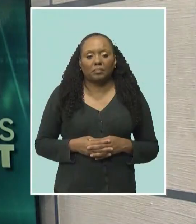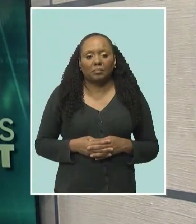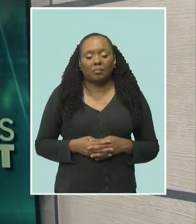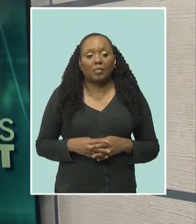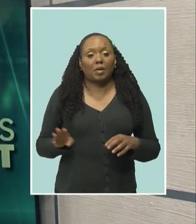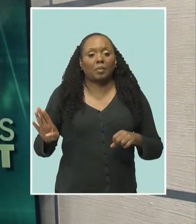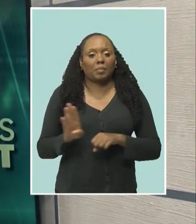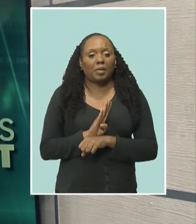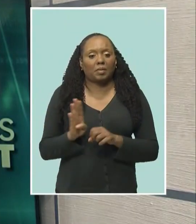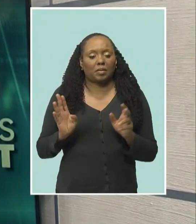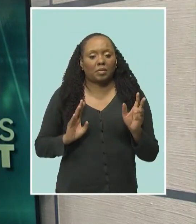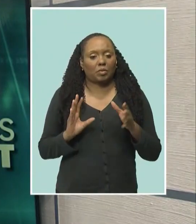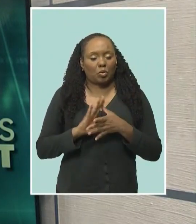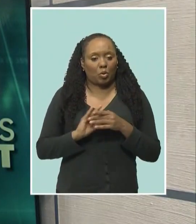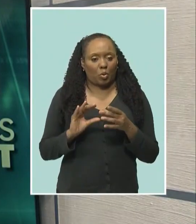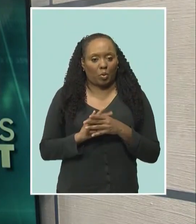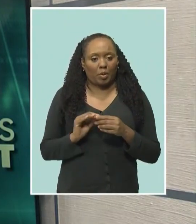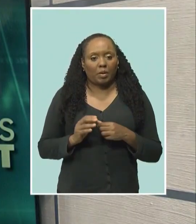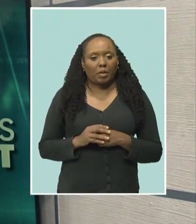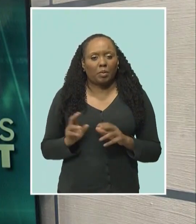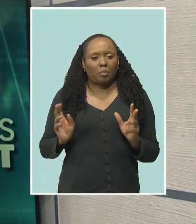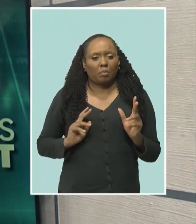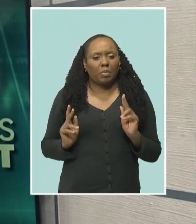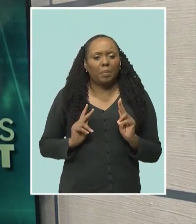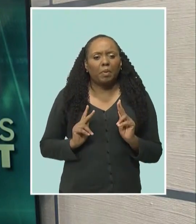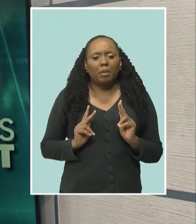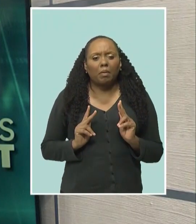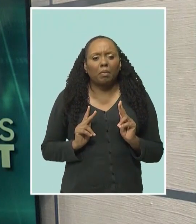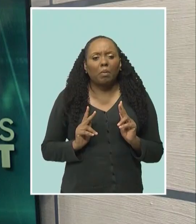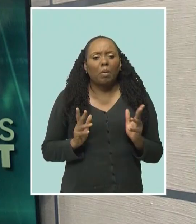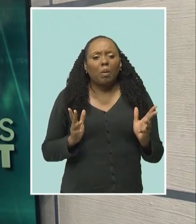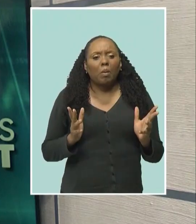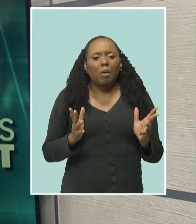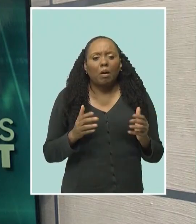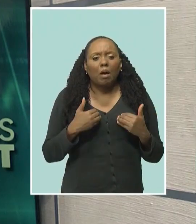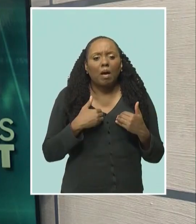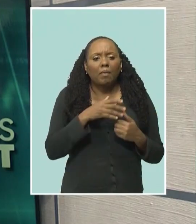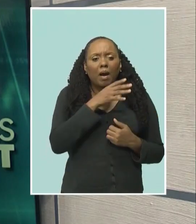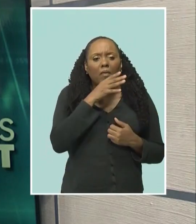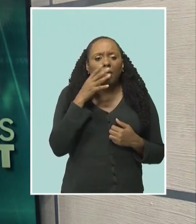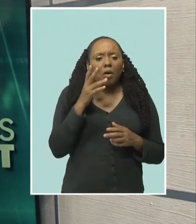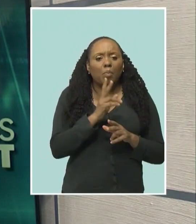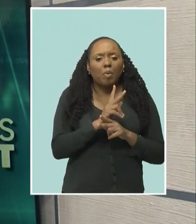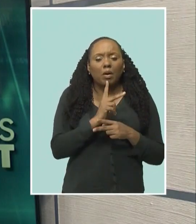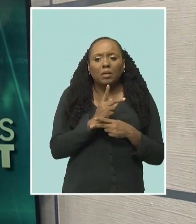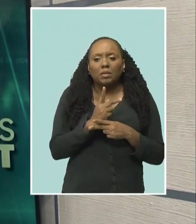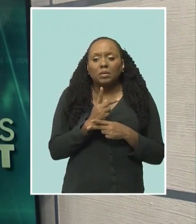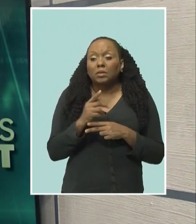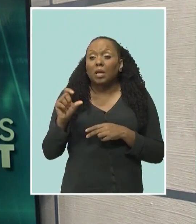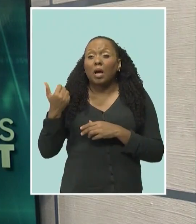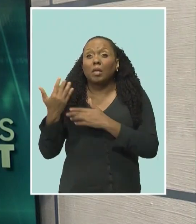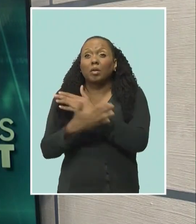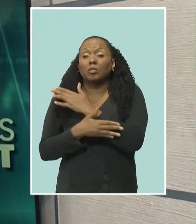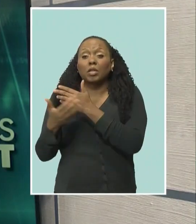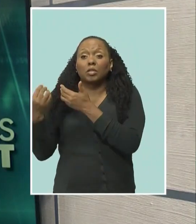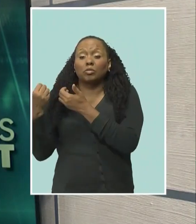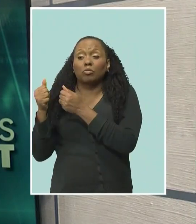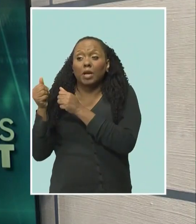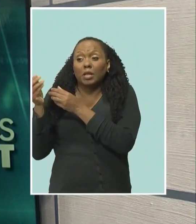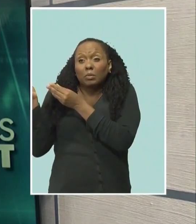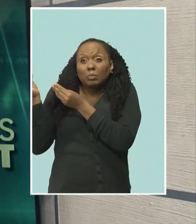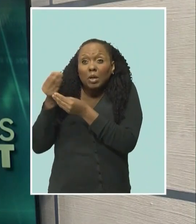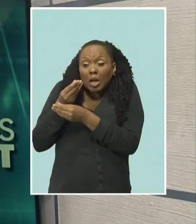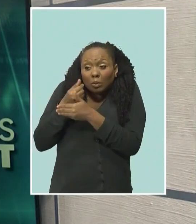Now to business. A call tonight against smuggling agricultural products into Barbados is coming from Minister of Agriculture, Food and